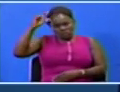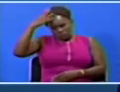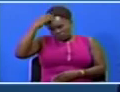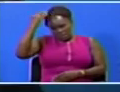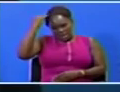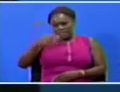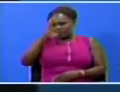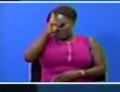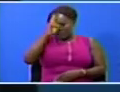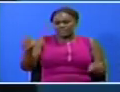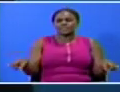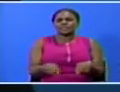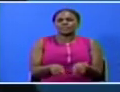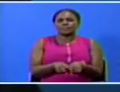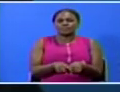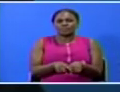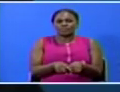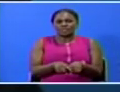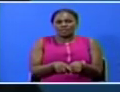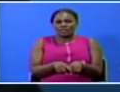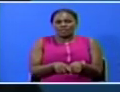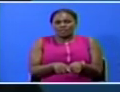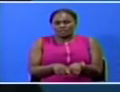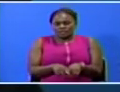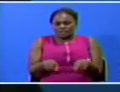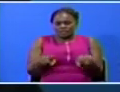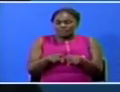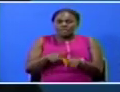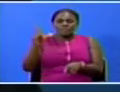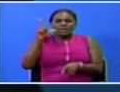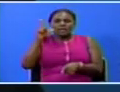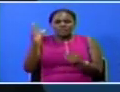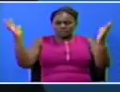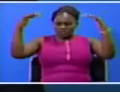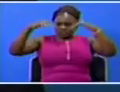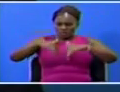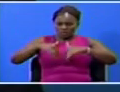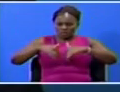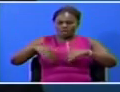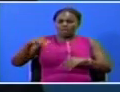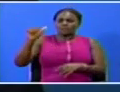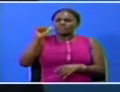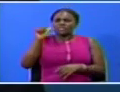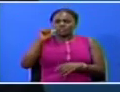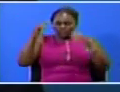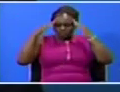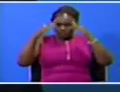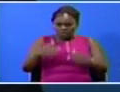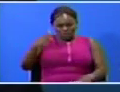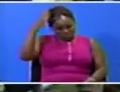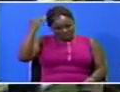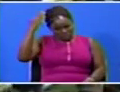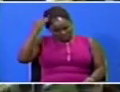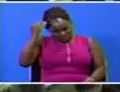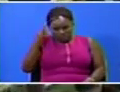police. And as we are demonstrating with our third London conference, Britain's commitment to Somalia's future remains